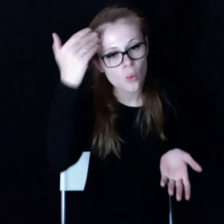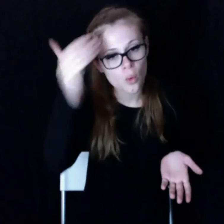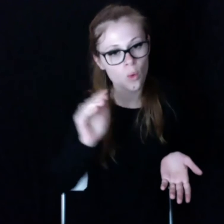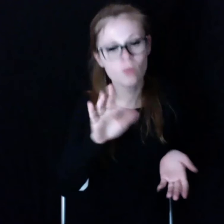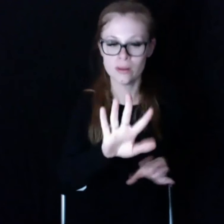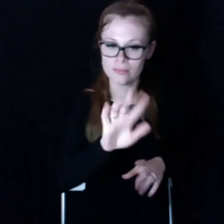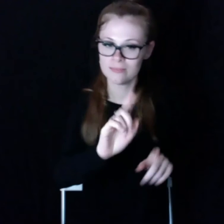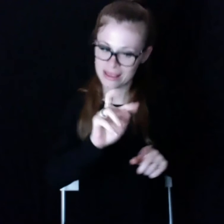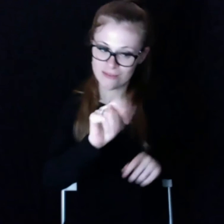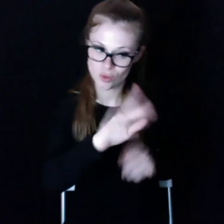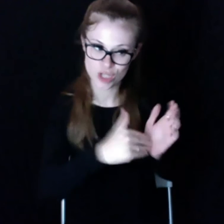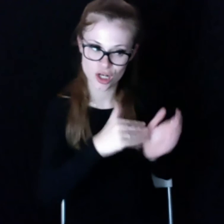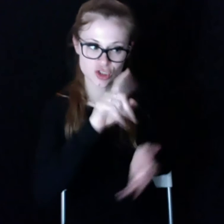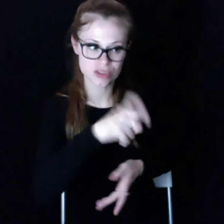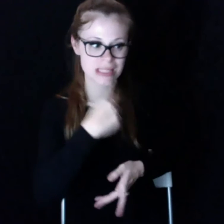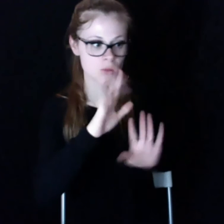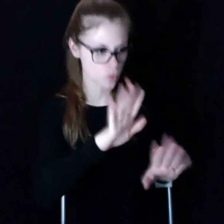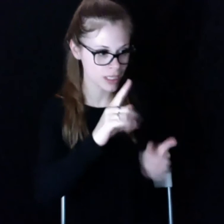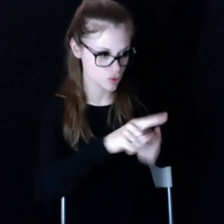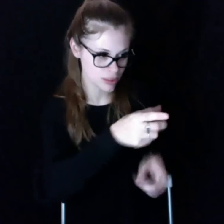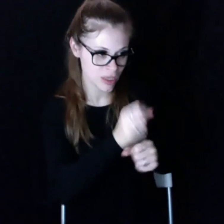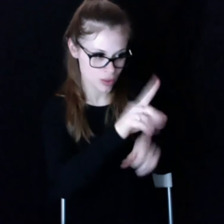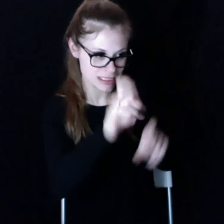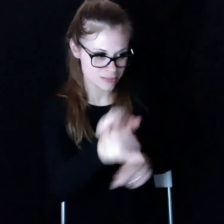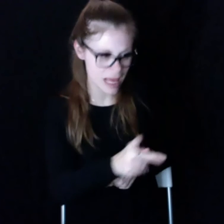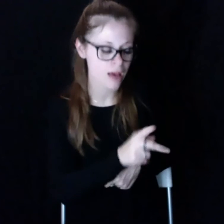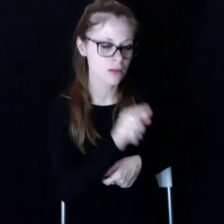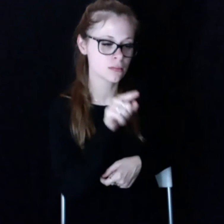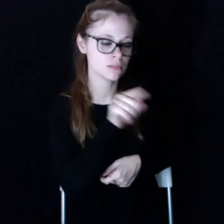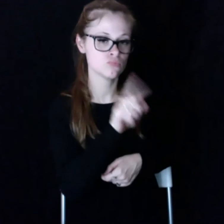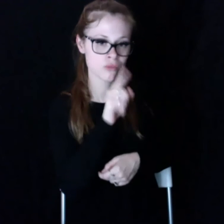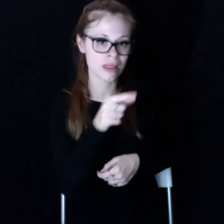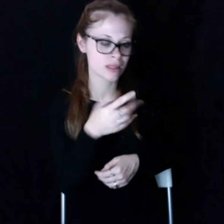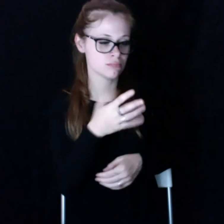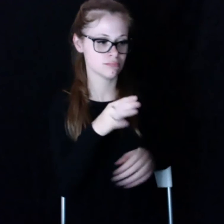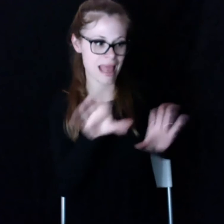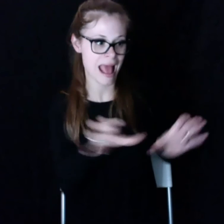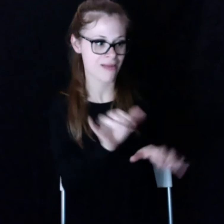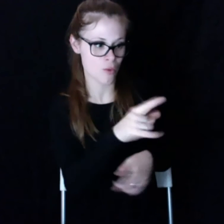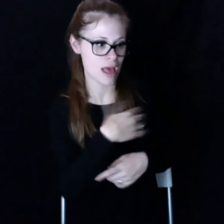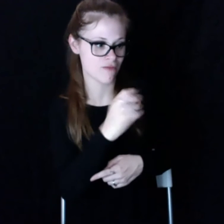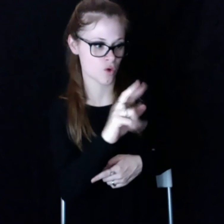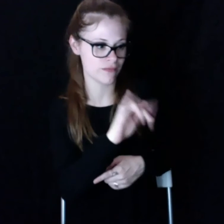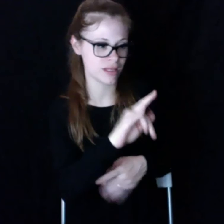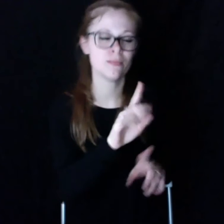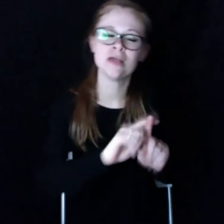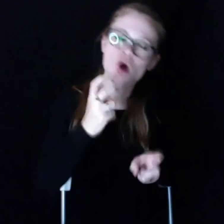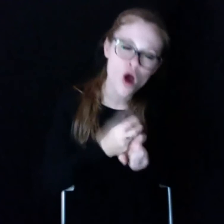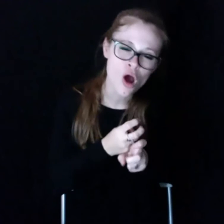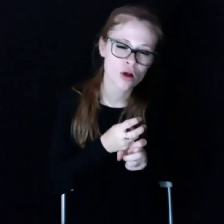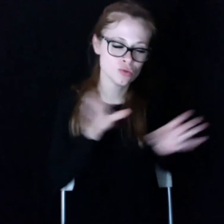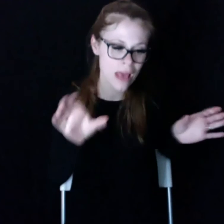I'm going to tell you, until you get this test back, behave as if you have COVID. But it's really hard to behave as if you have COVID until you know that you have